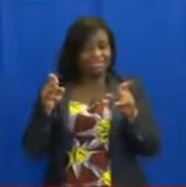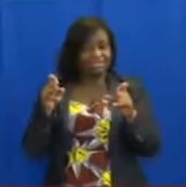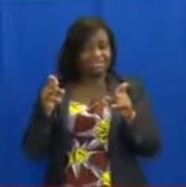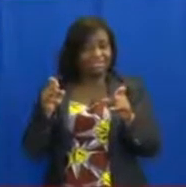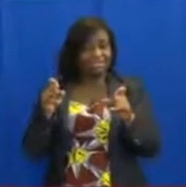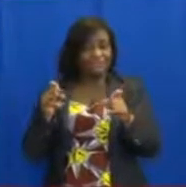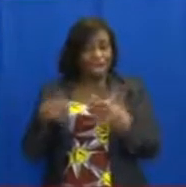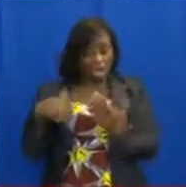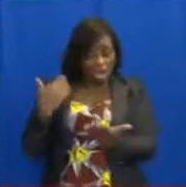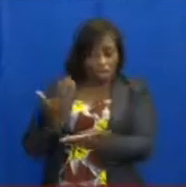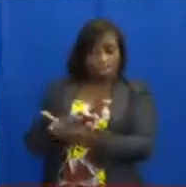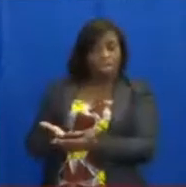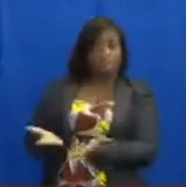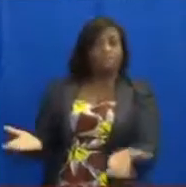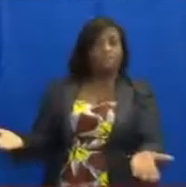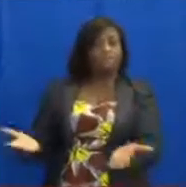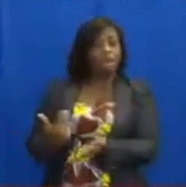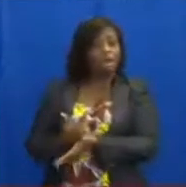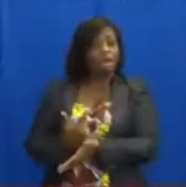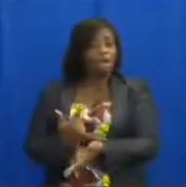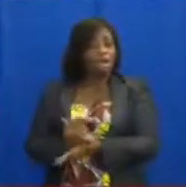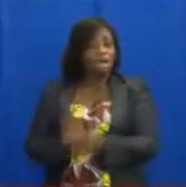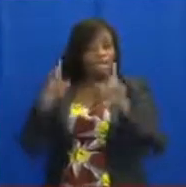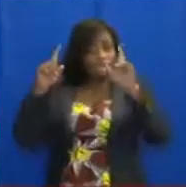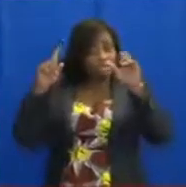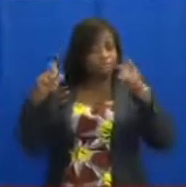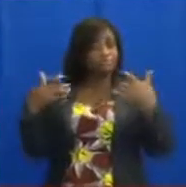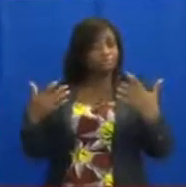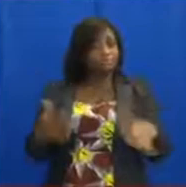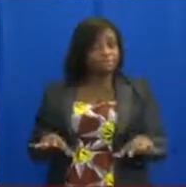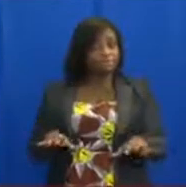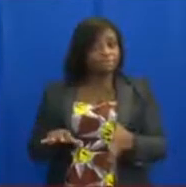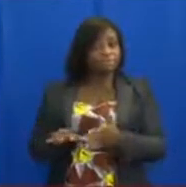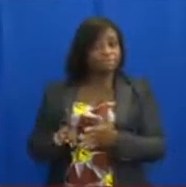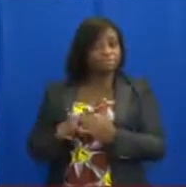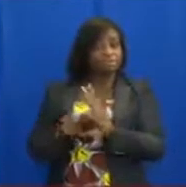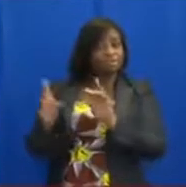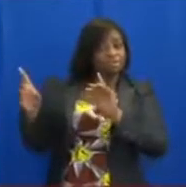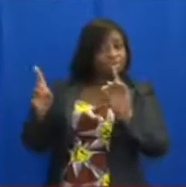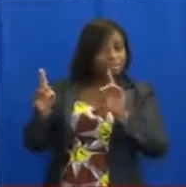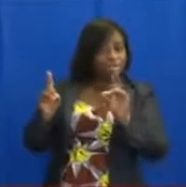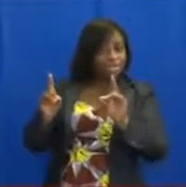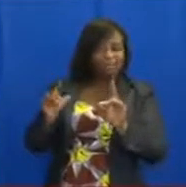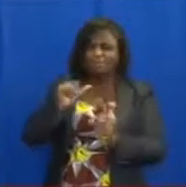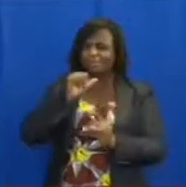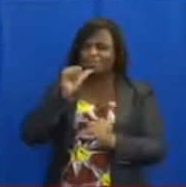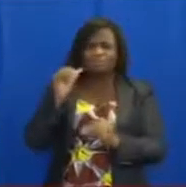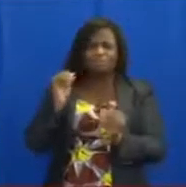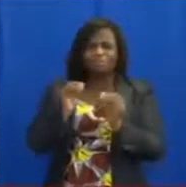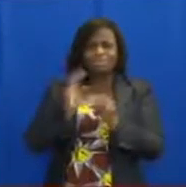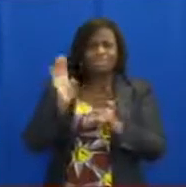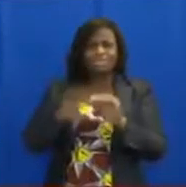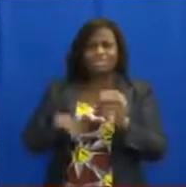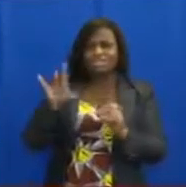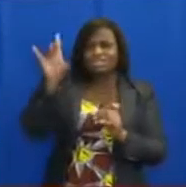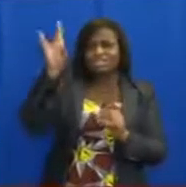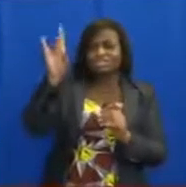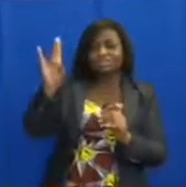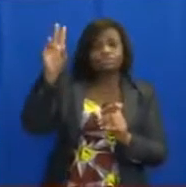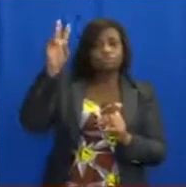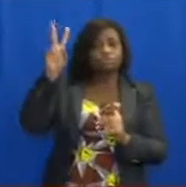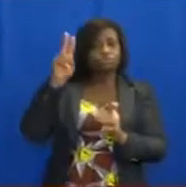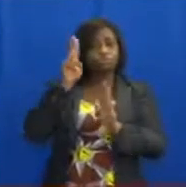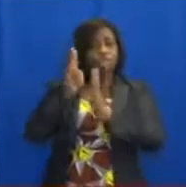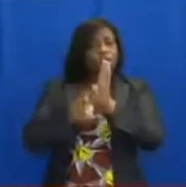result upon their arrival in Ghana, a test which should have been conducted not more than 72